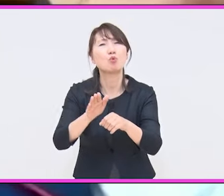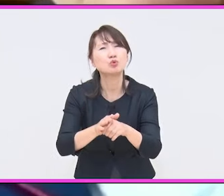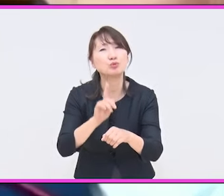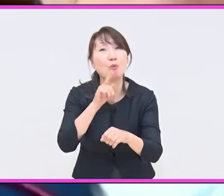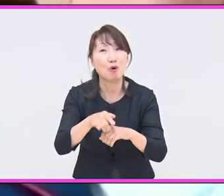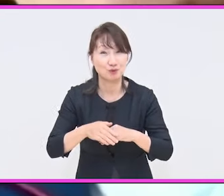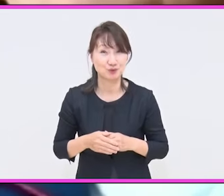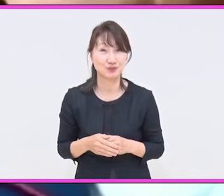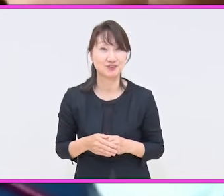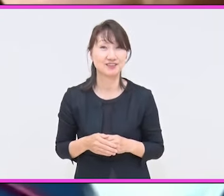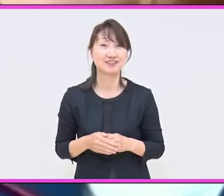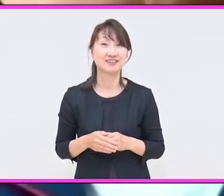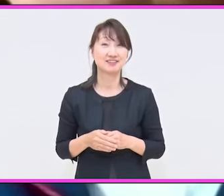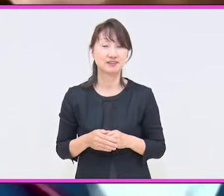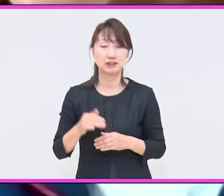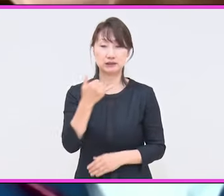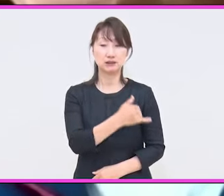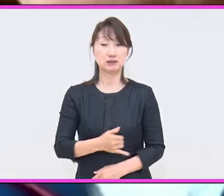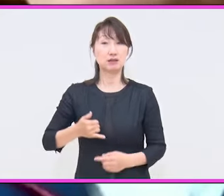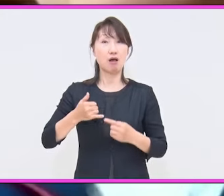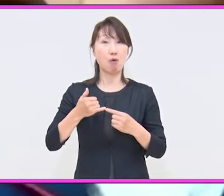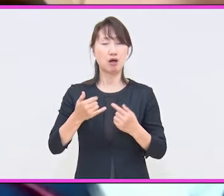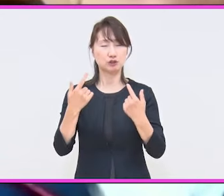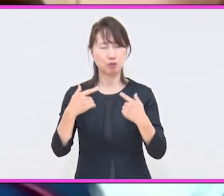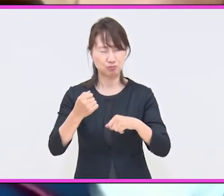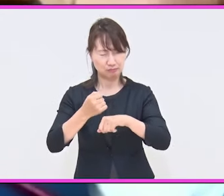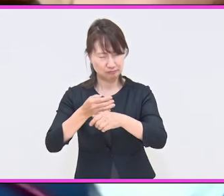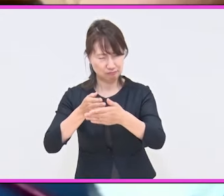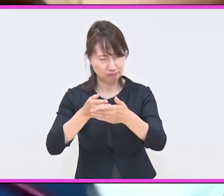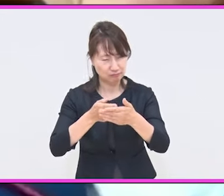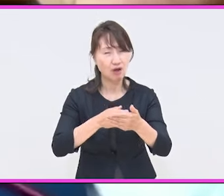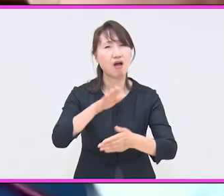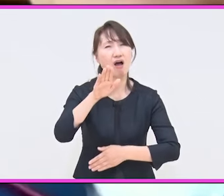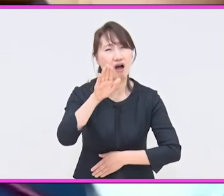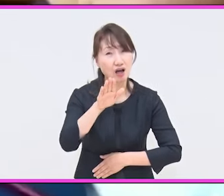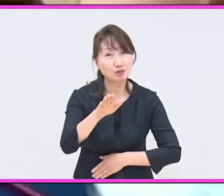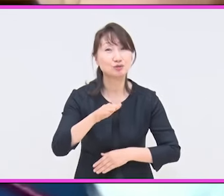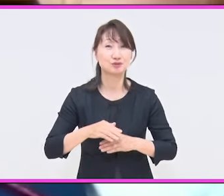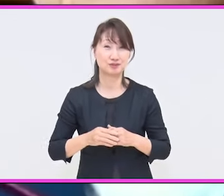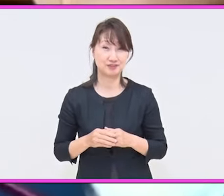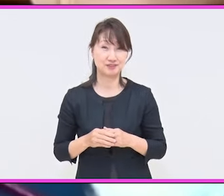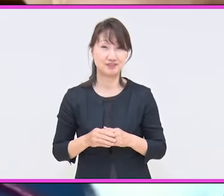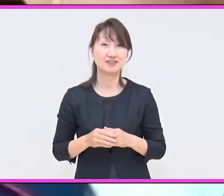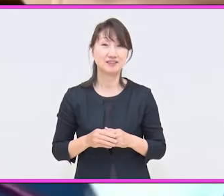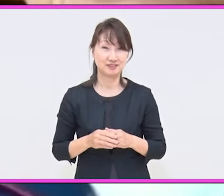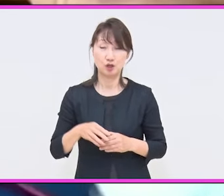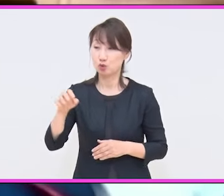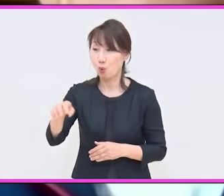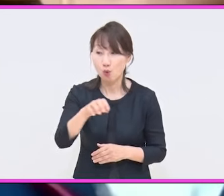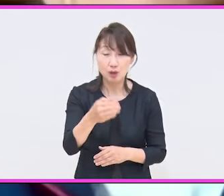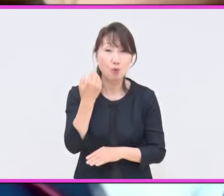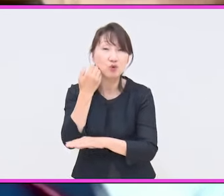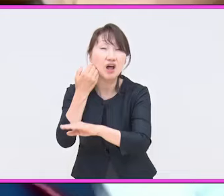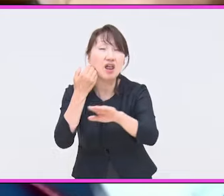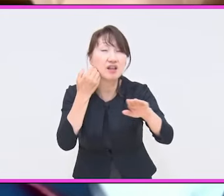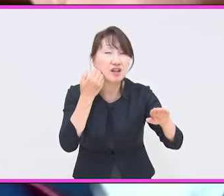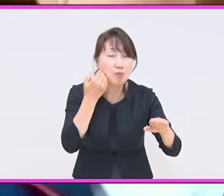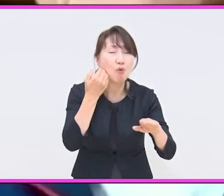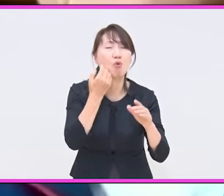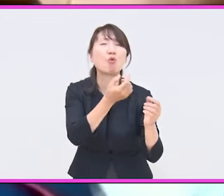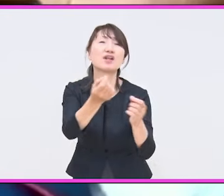It's part of winning, isn't it? I think there are always challenges in life, whoever you are, whatever you are. And